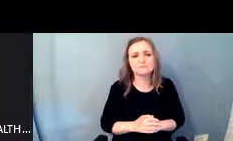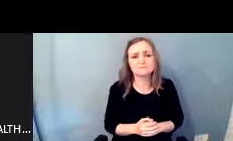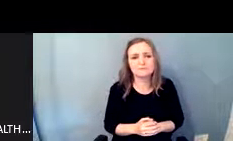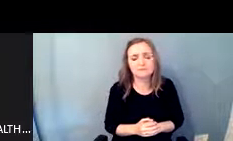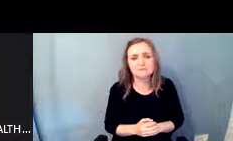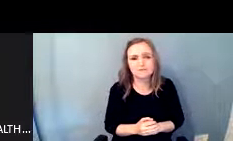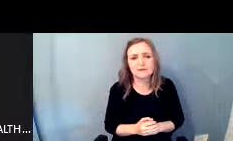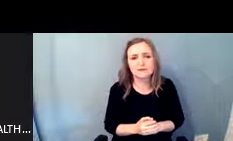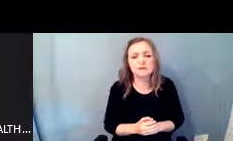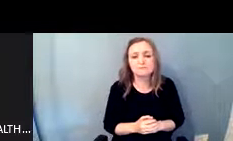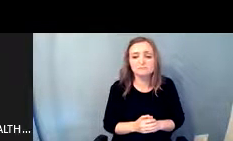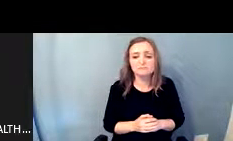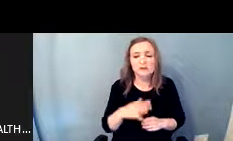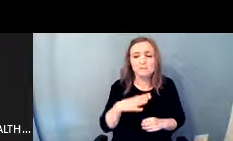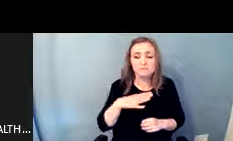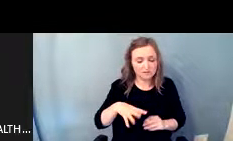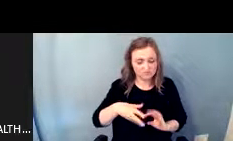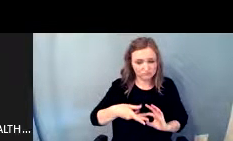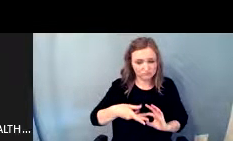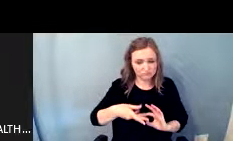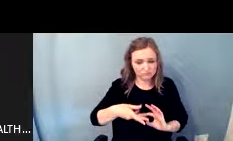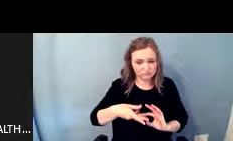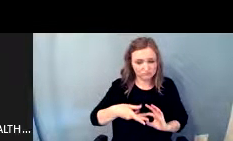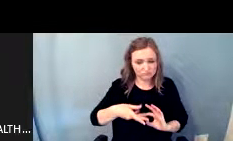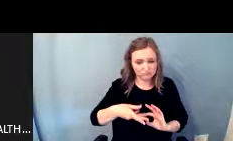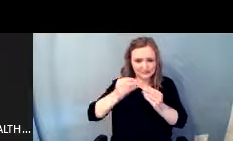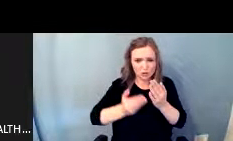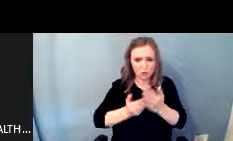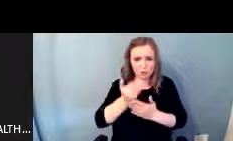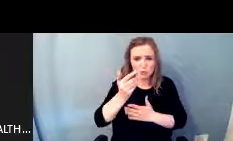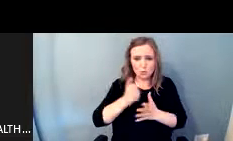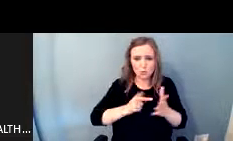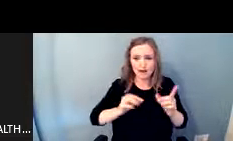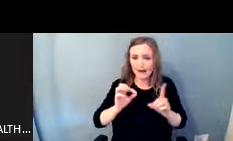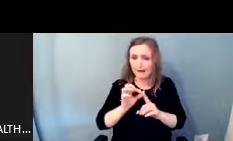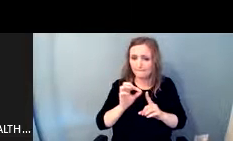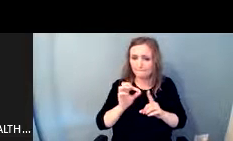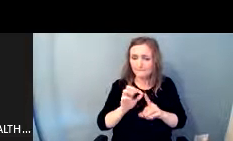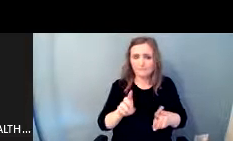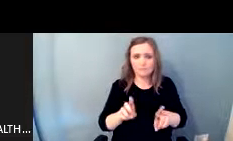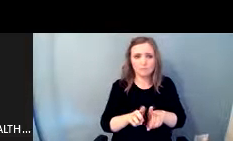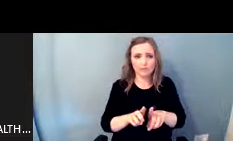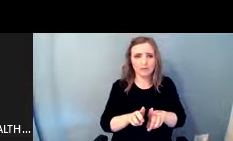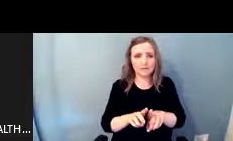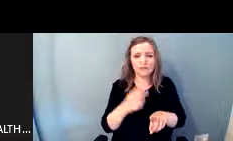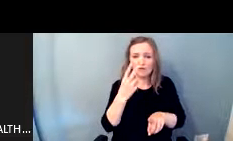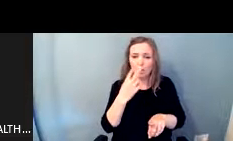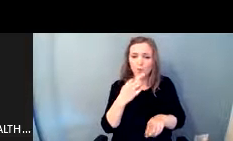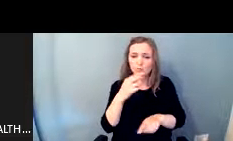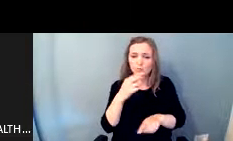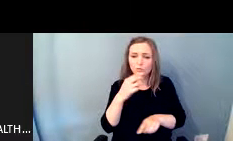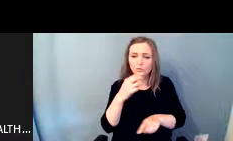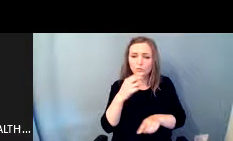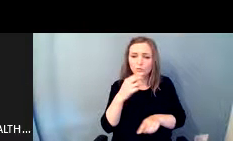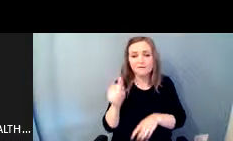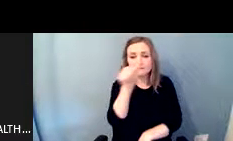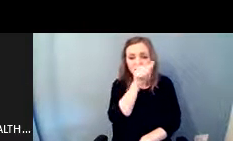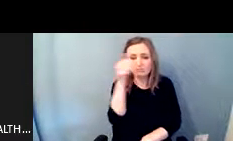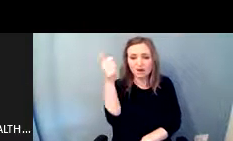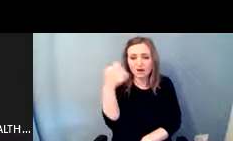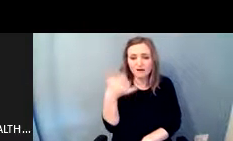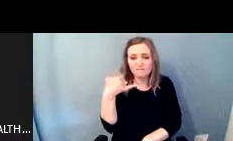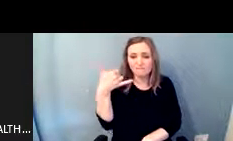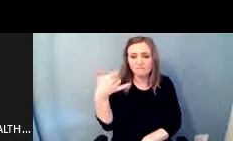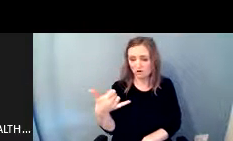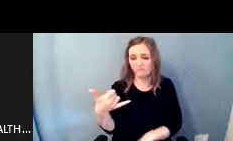creating apps. You know, a lot of people, even elderly people, have smartphones these days, and they're extremely proficient at